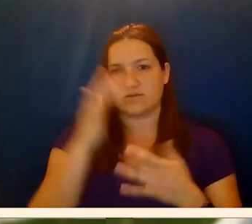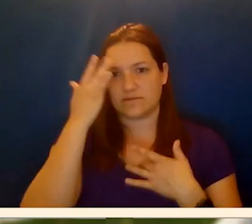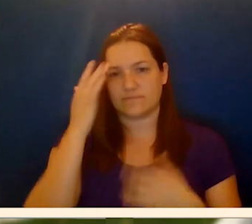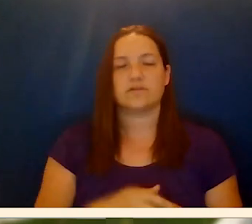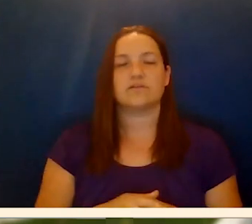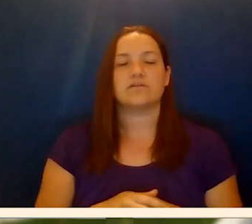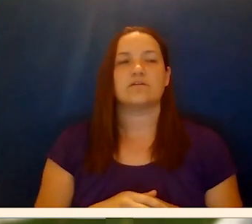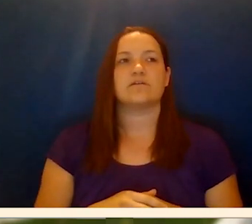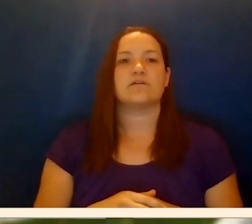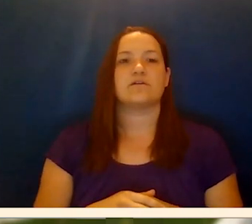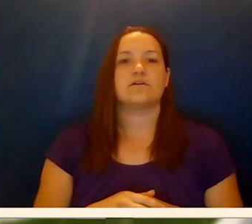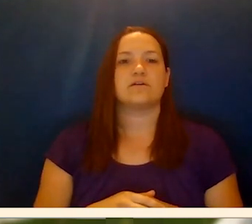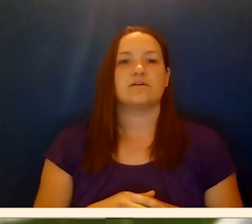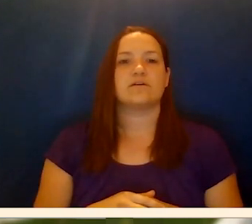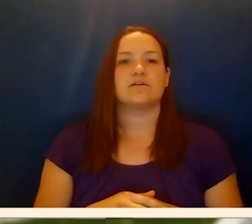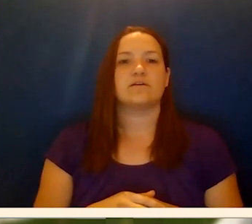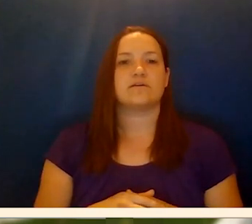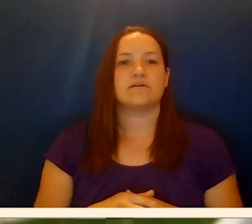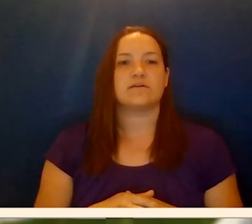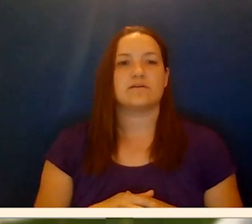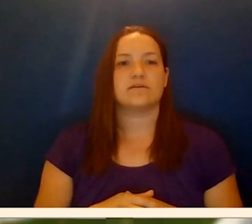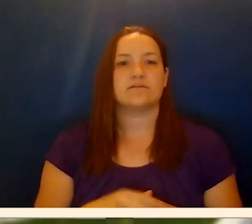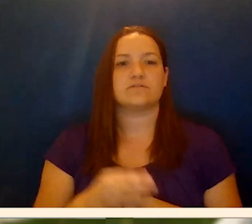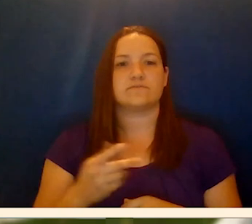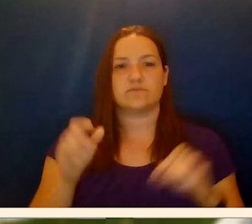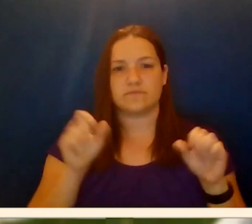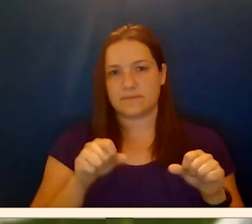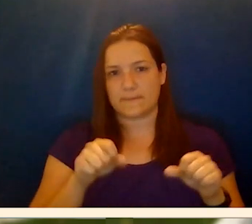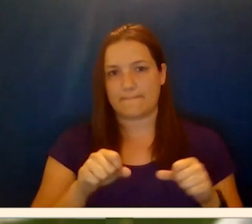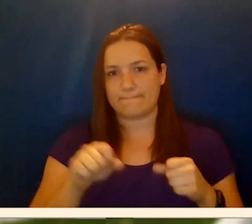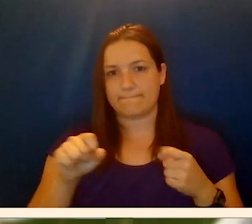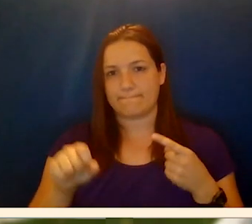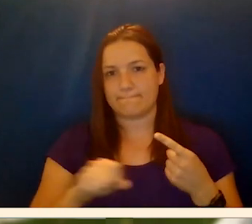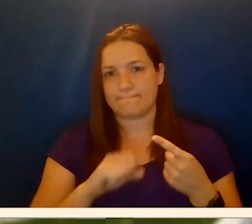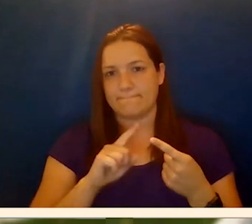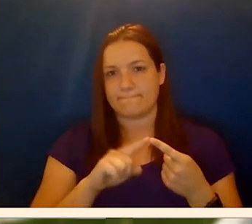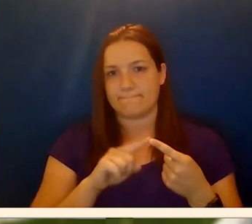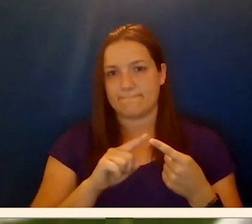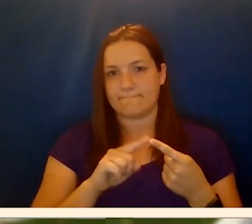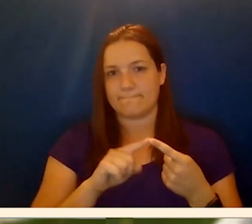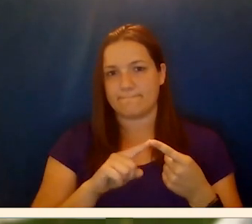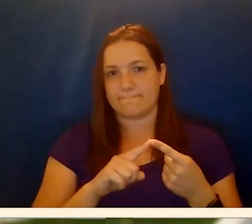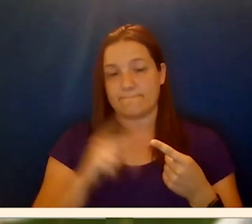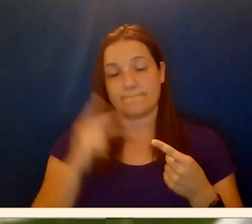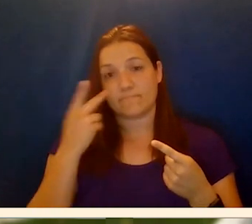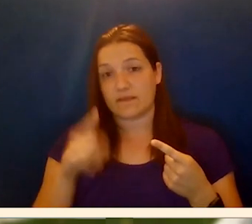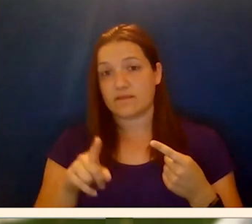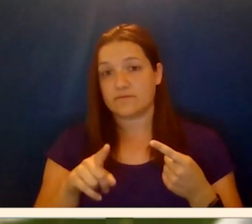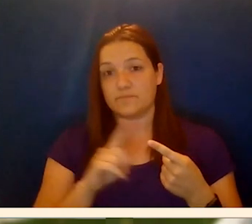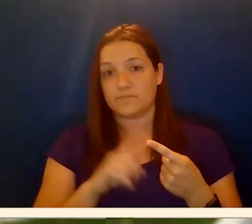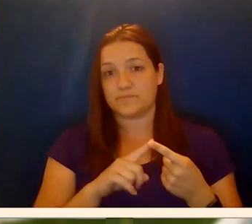a couple possibilities. One, and we've seen this, is that they are